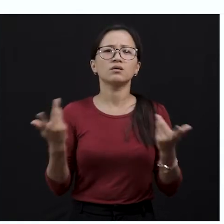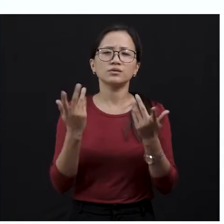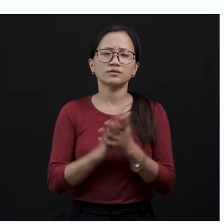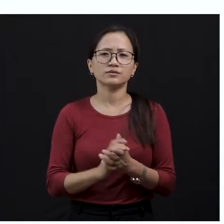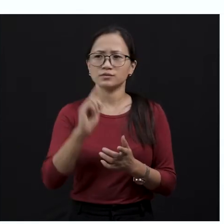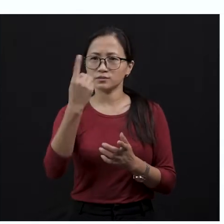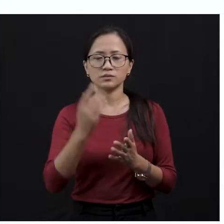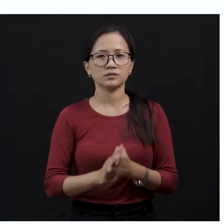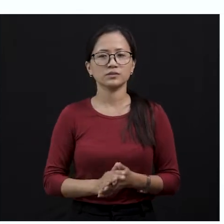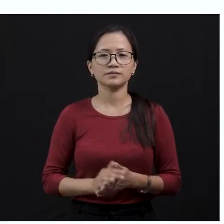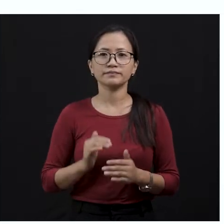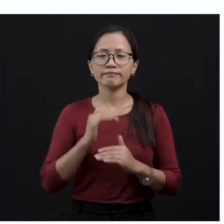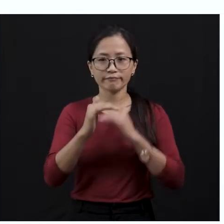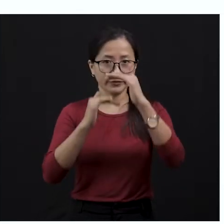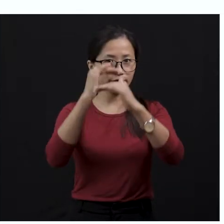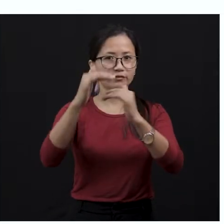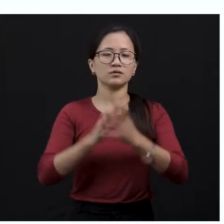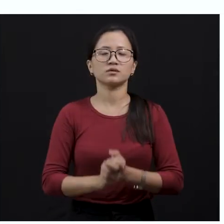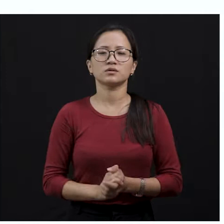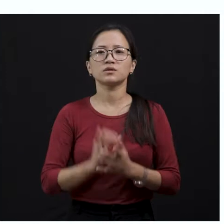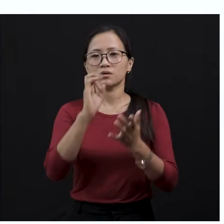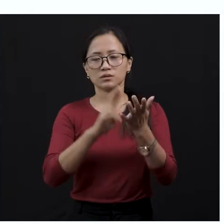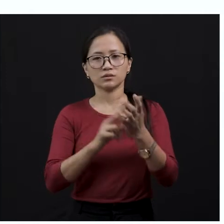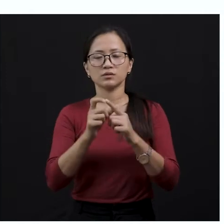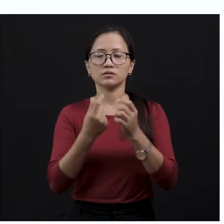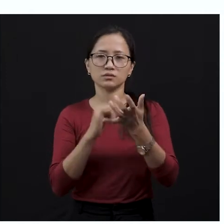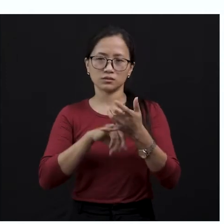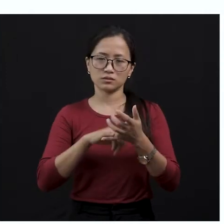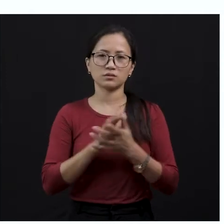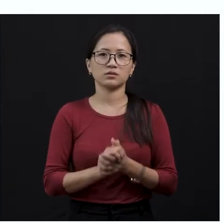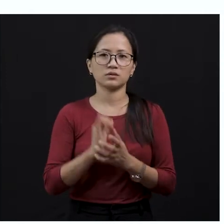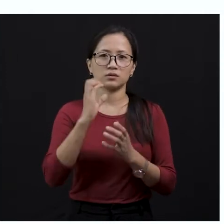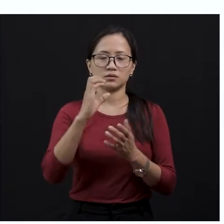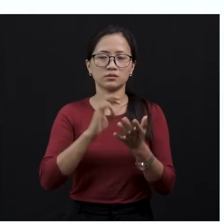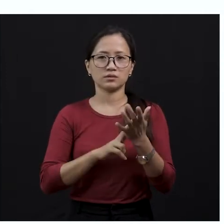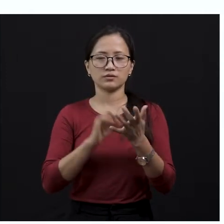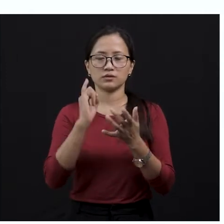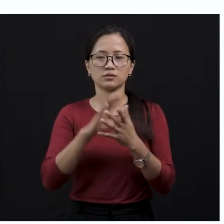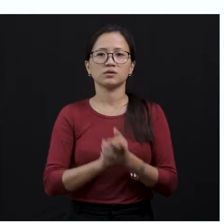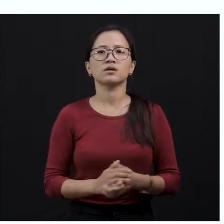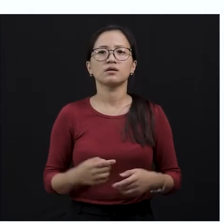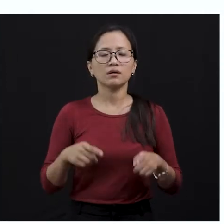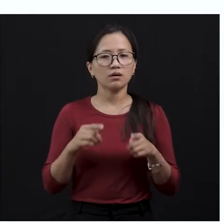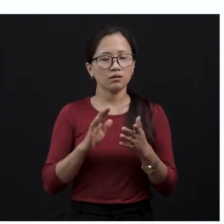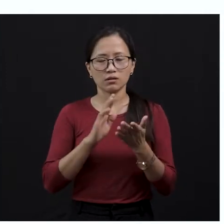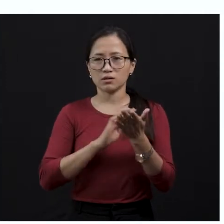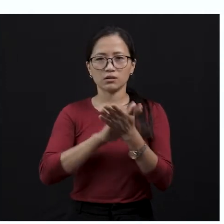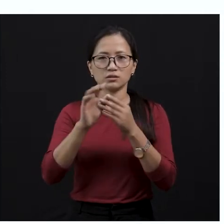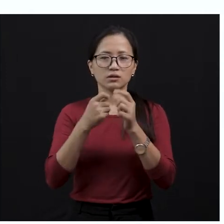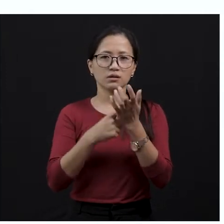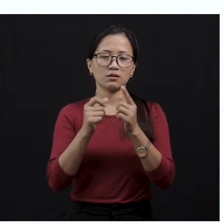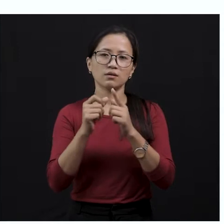civilization developed, about Indus Valley civilization, also about Harappa and